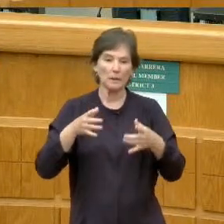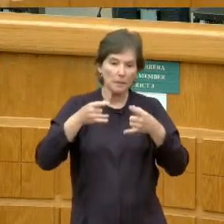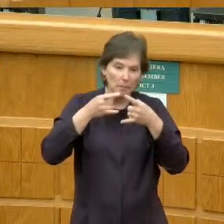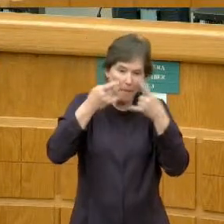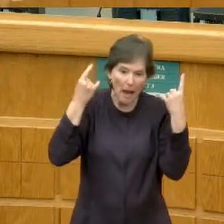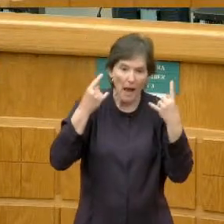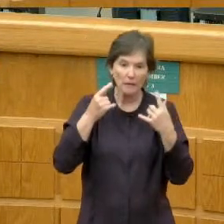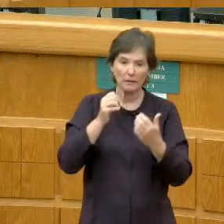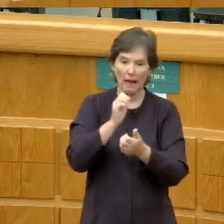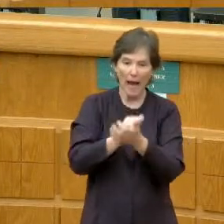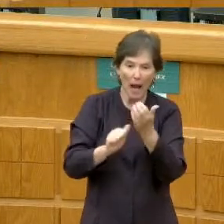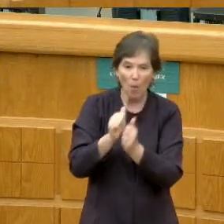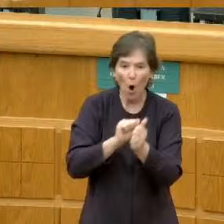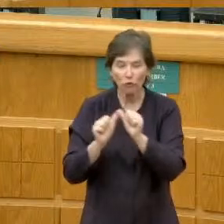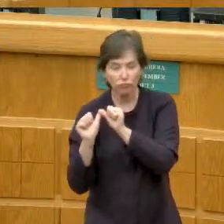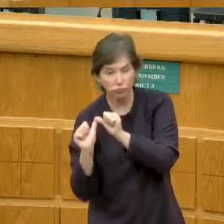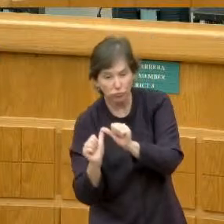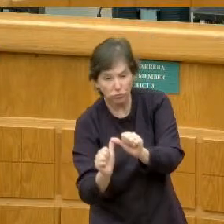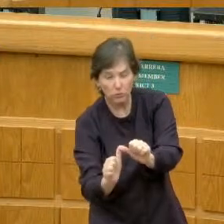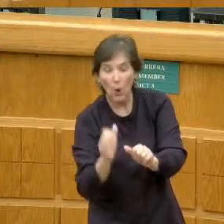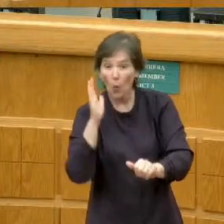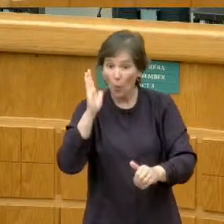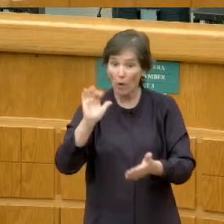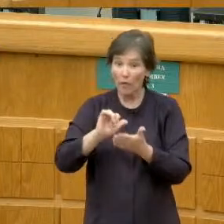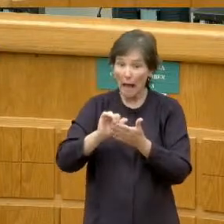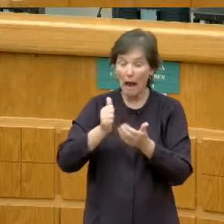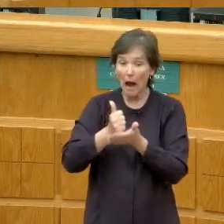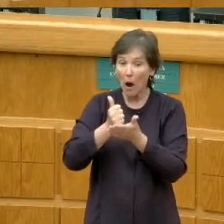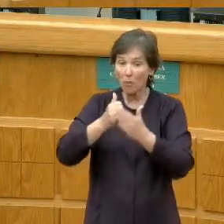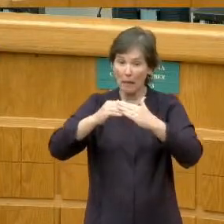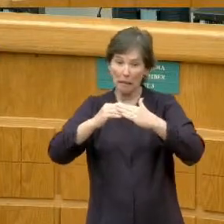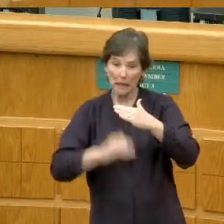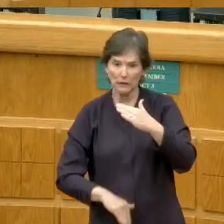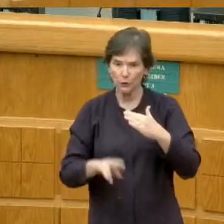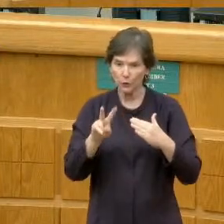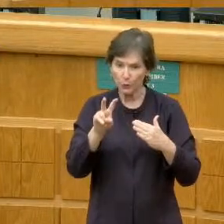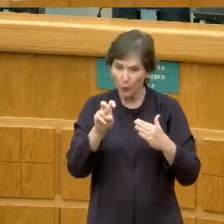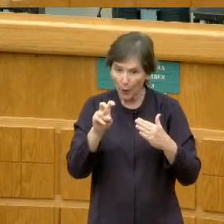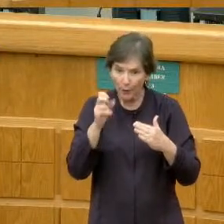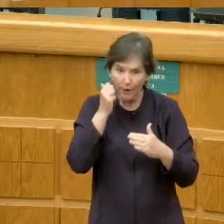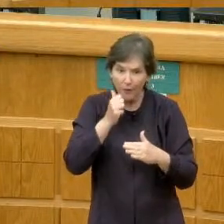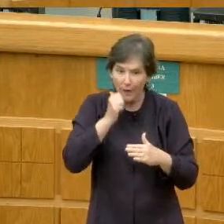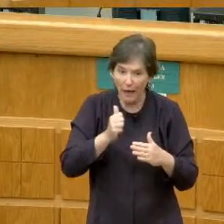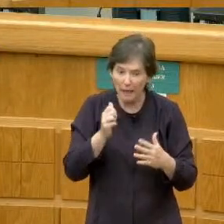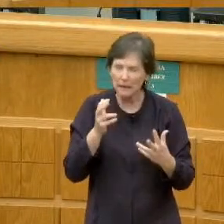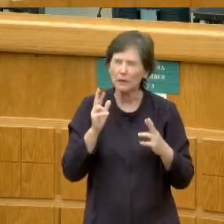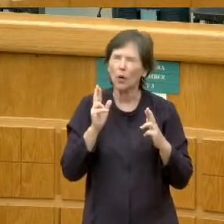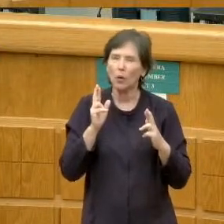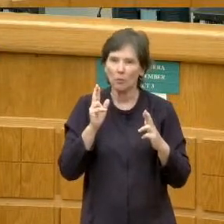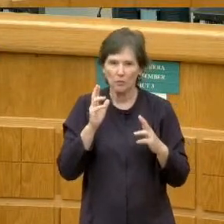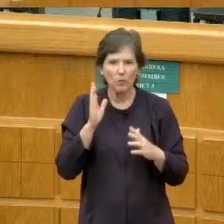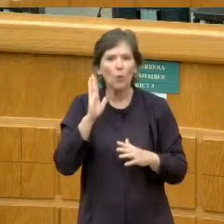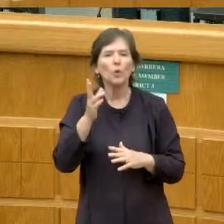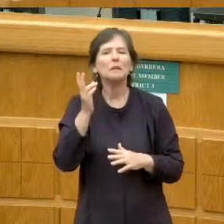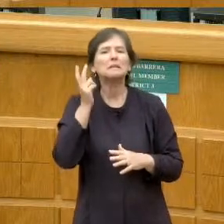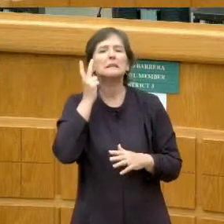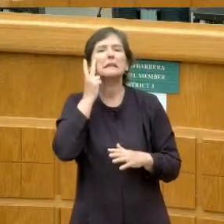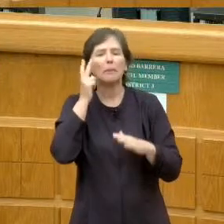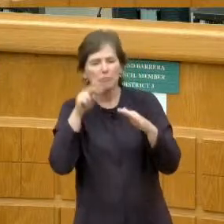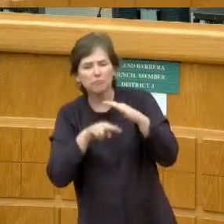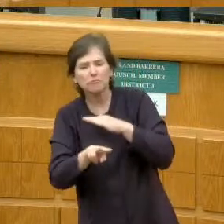going to have, and hopefully we'll have an answer by tomorrow. So you can see the trend line